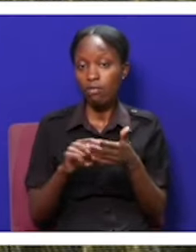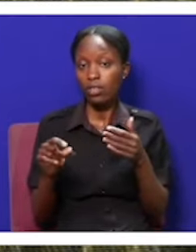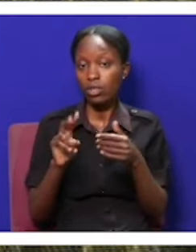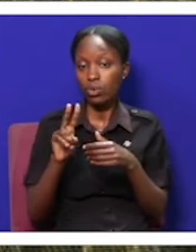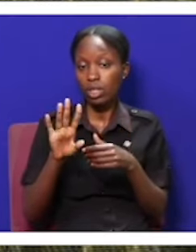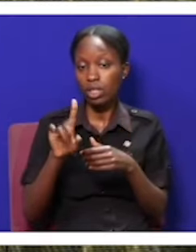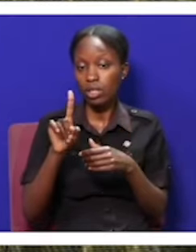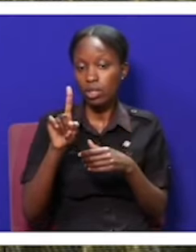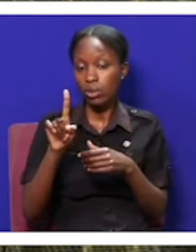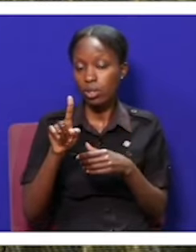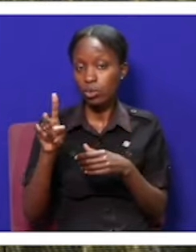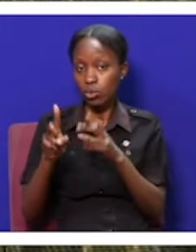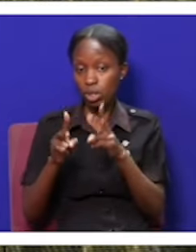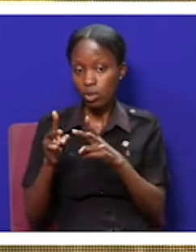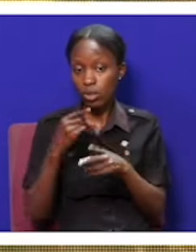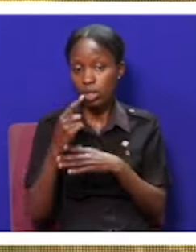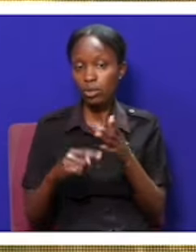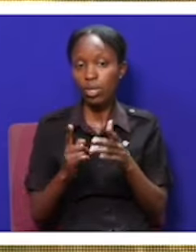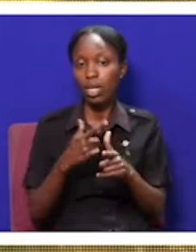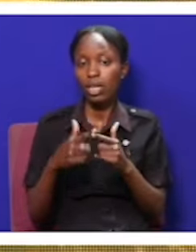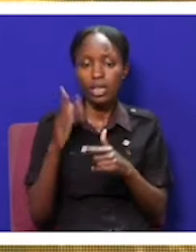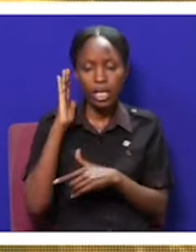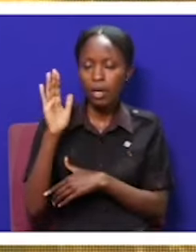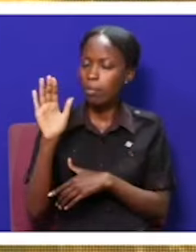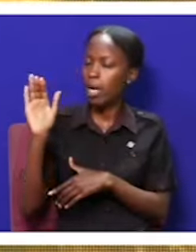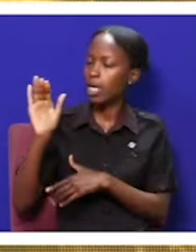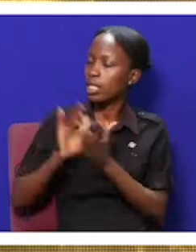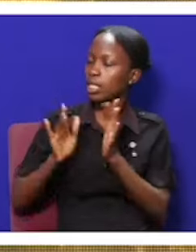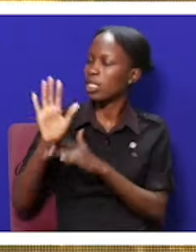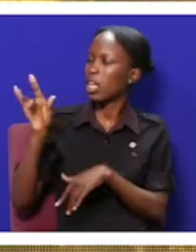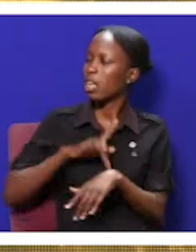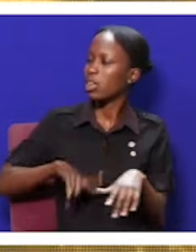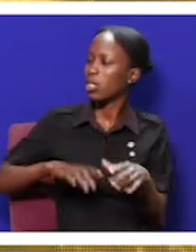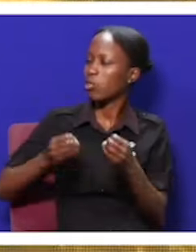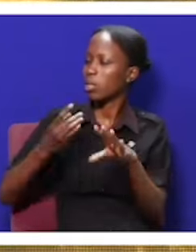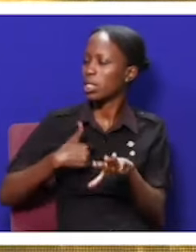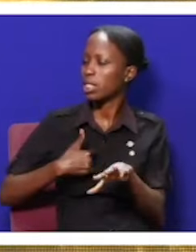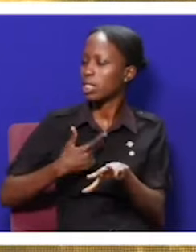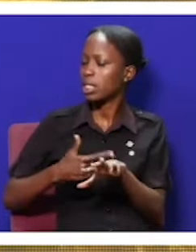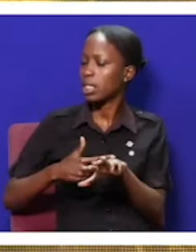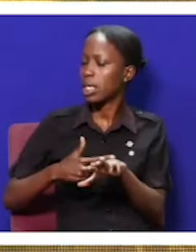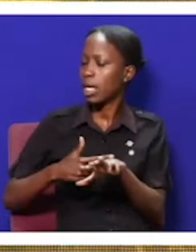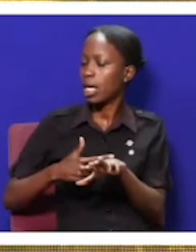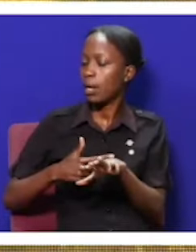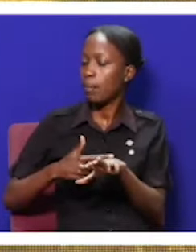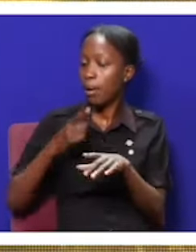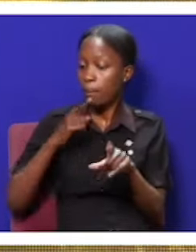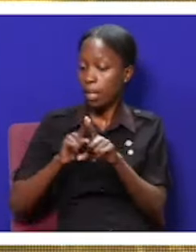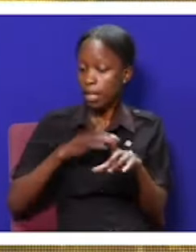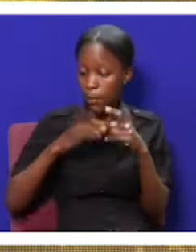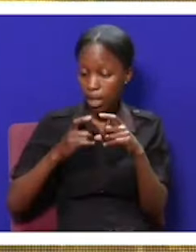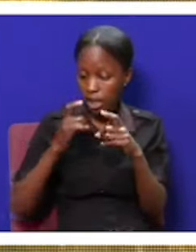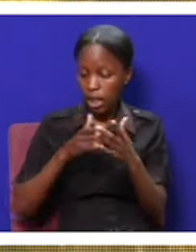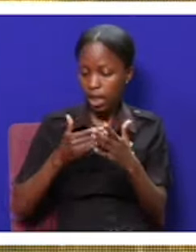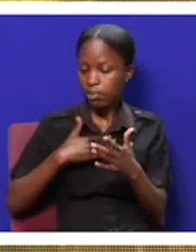21 to 22, which says, "Then Peter came up and said to him, 'Lord, how often will my brother sin against me and I